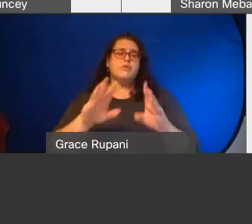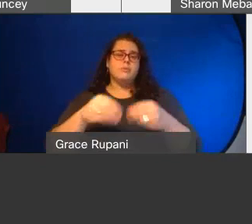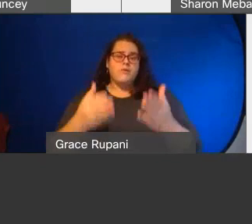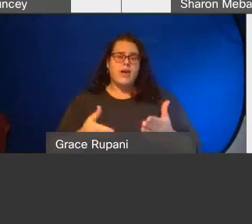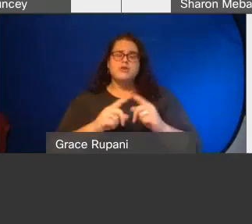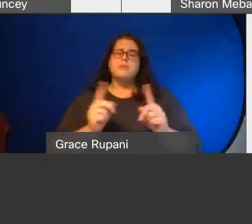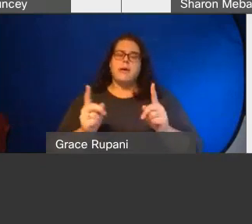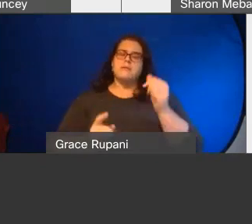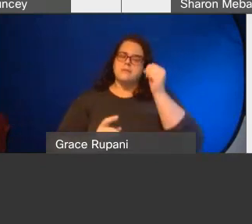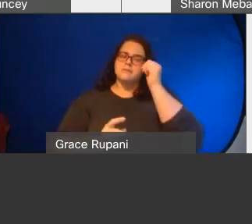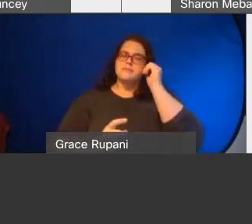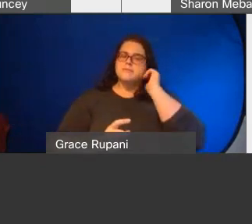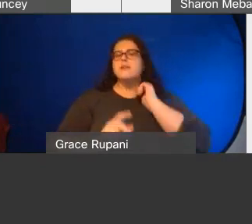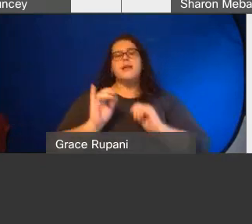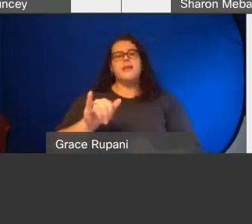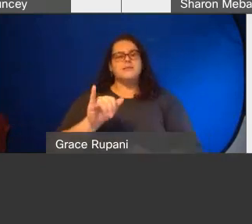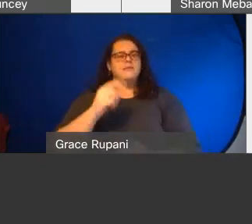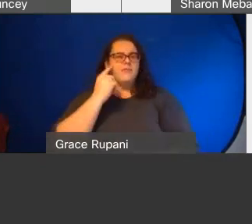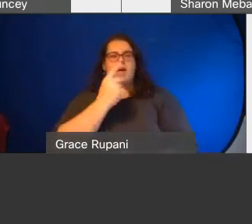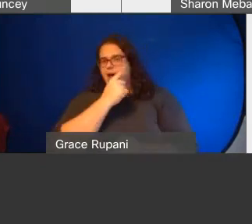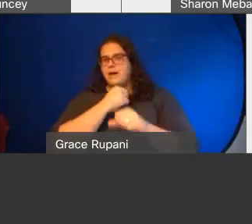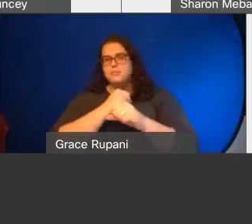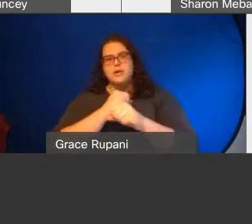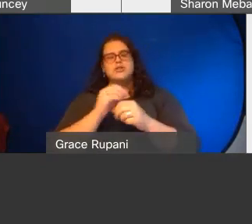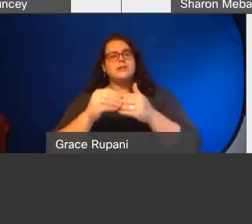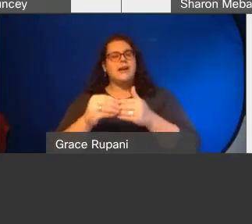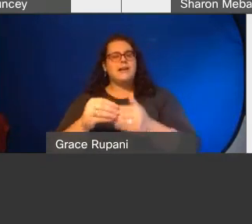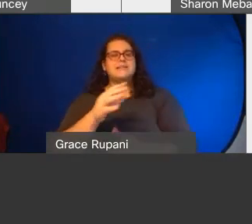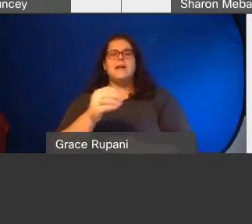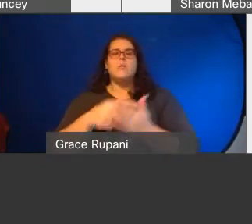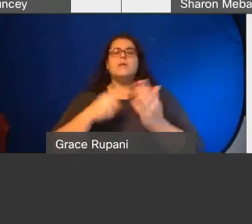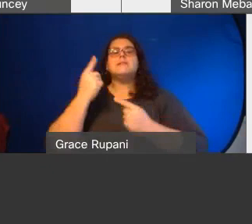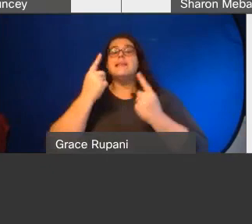that's the guidance for eye protection and what's considered appropriate eye protection.